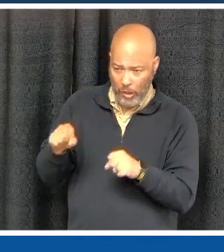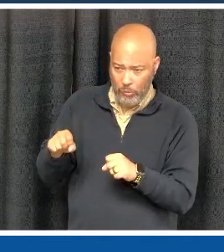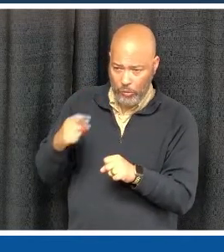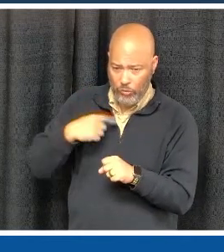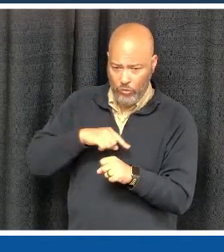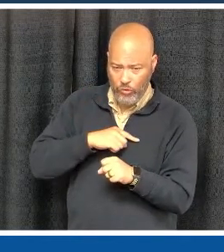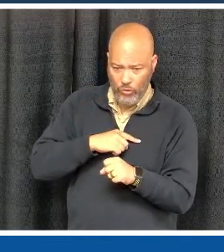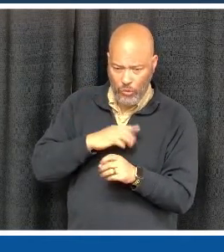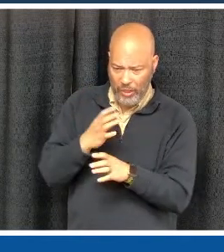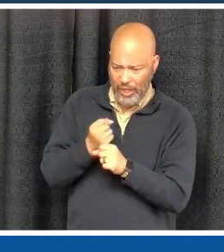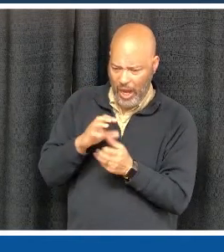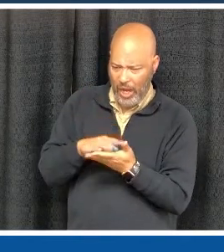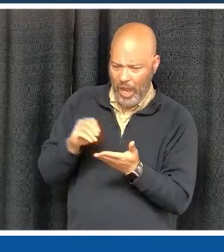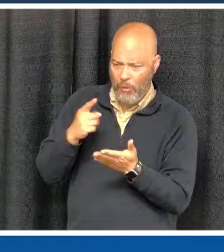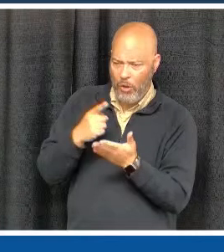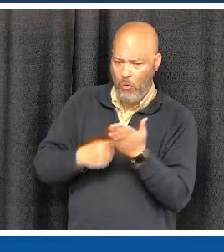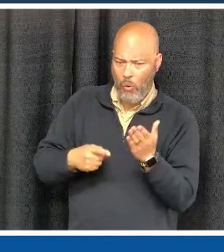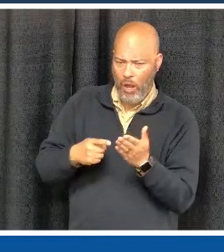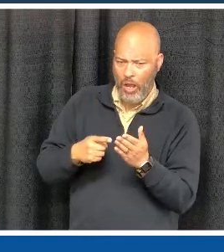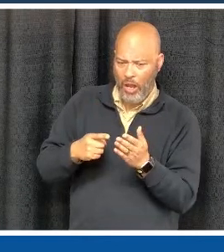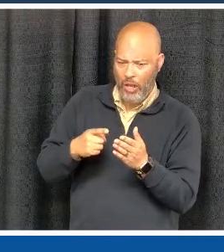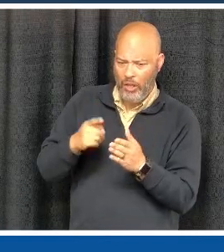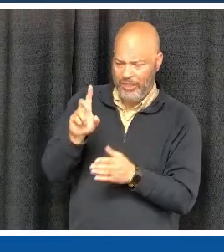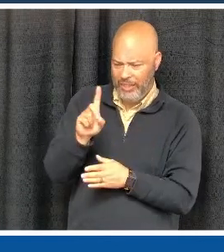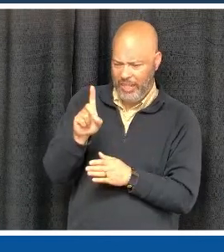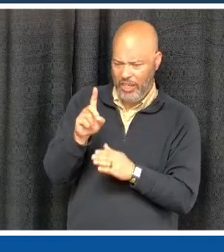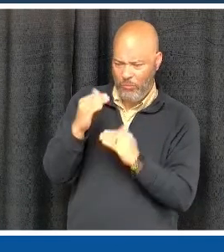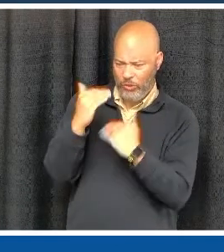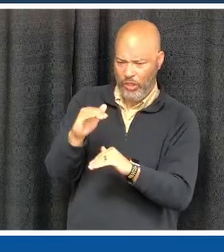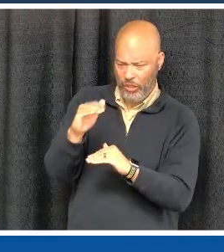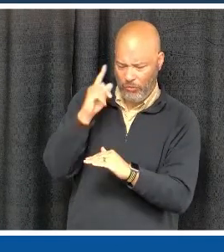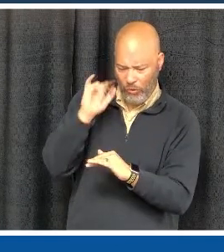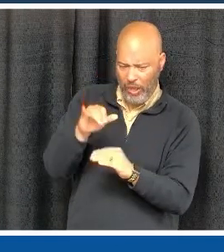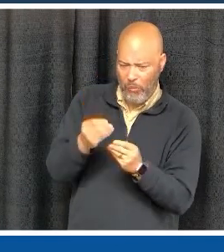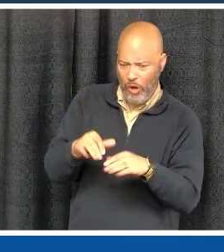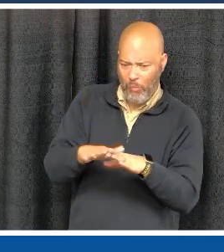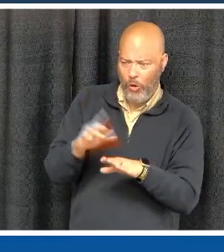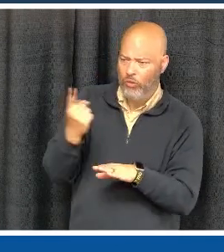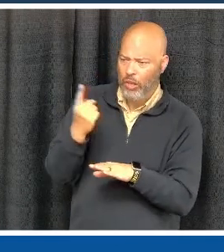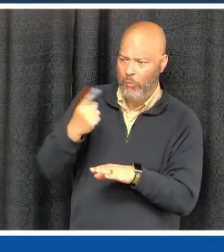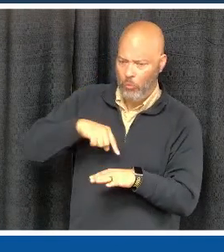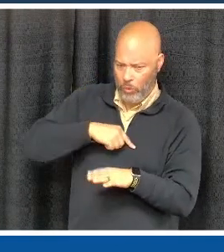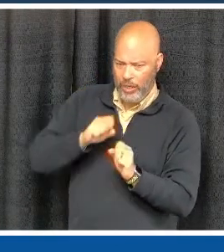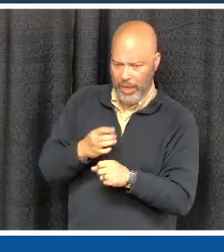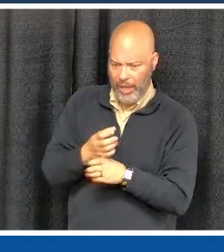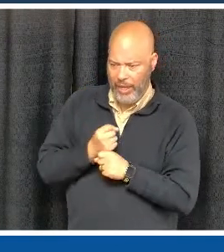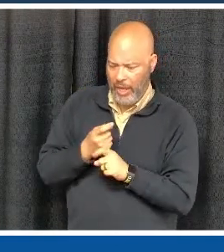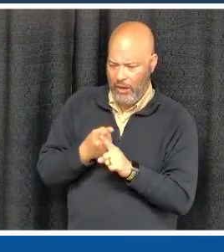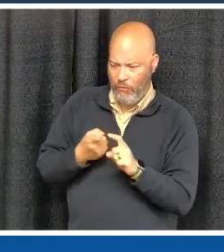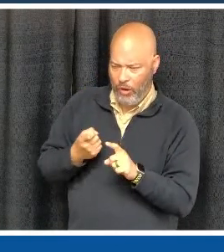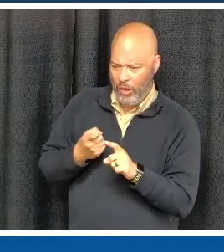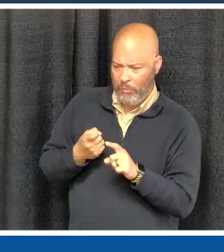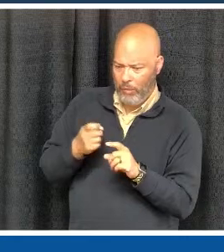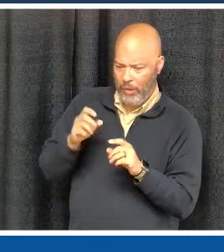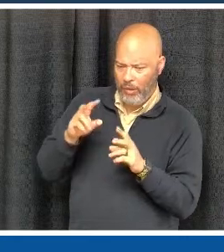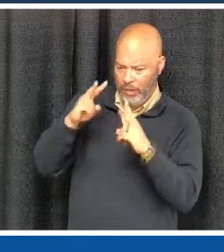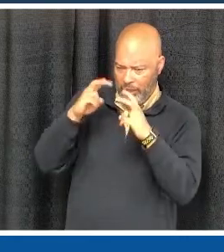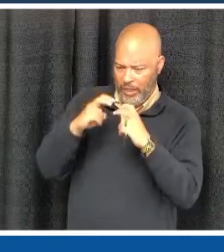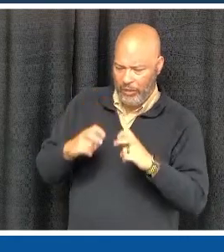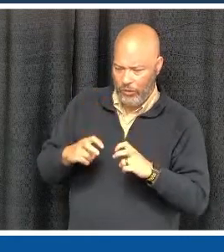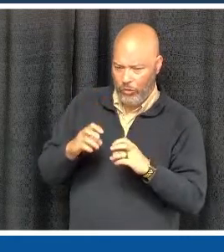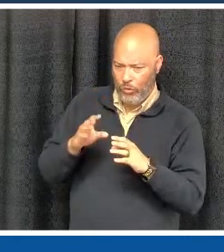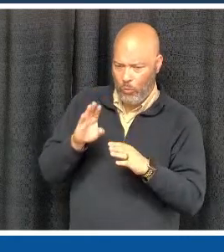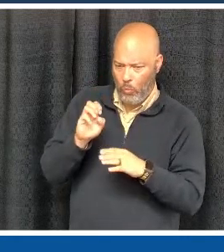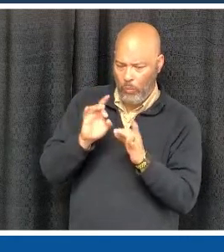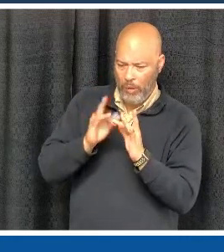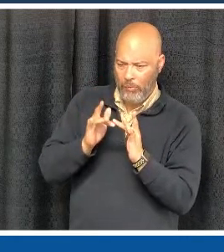to get a copy of what the deed restrictions are for that property, or is that something we can get off of the assessor's website? I